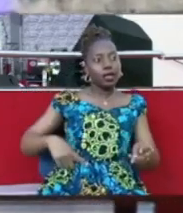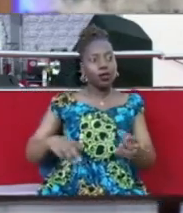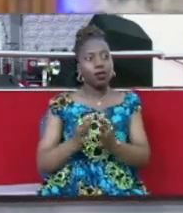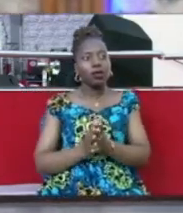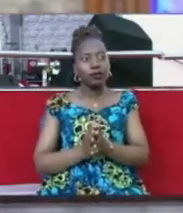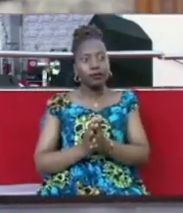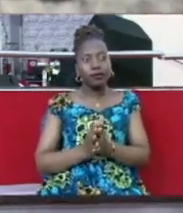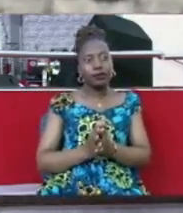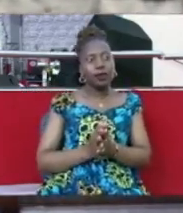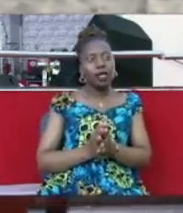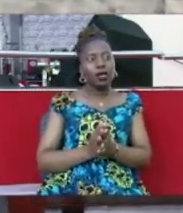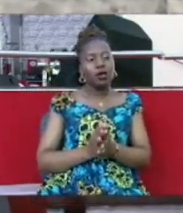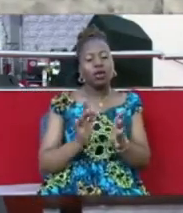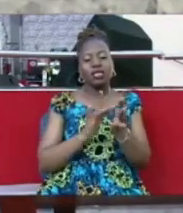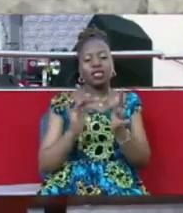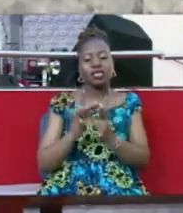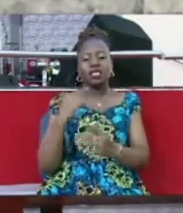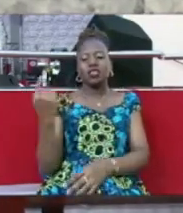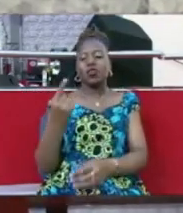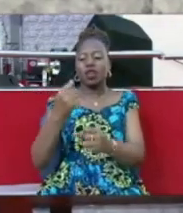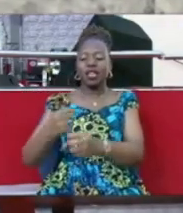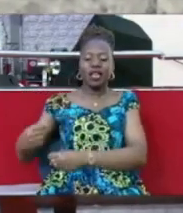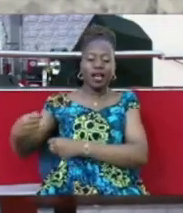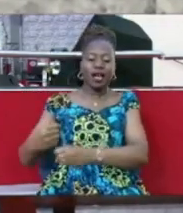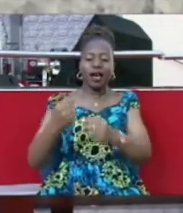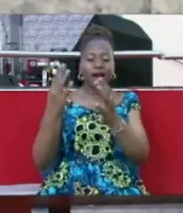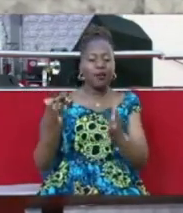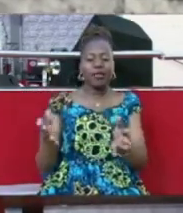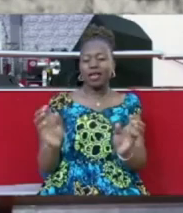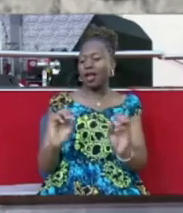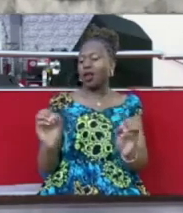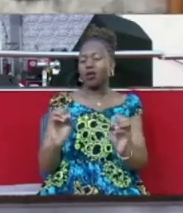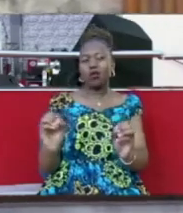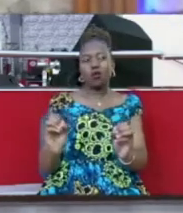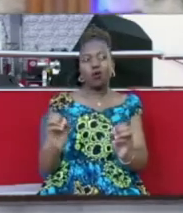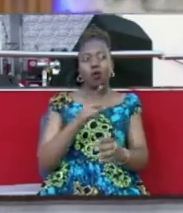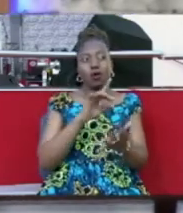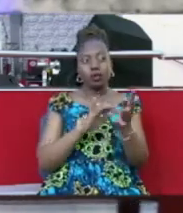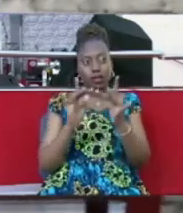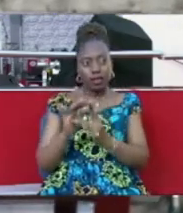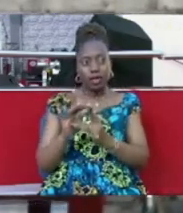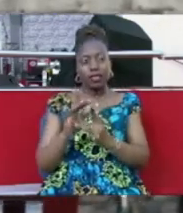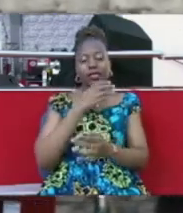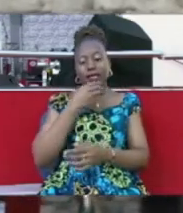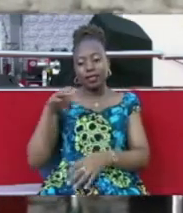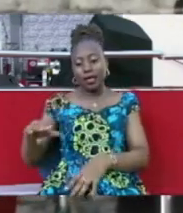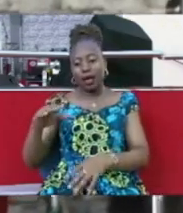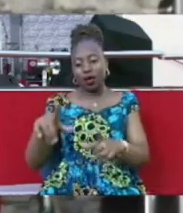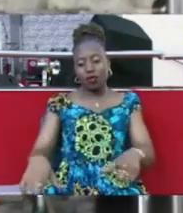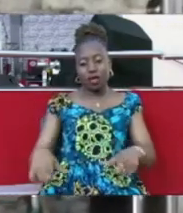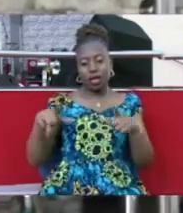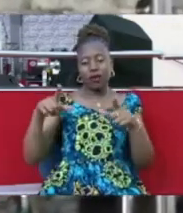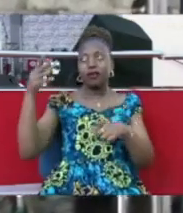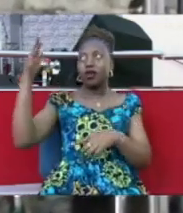a carpenter. No, he is the son of the living God. Yeye ni mwana wa Mungu aishie. Hallelujah. Amen.